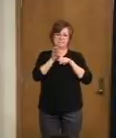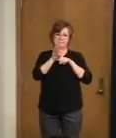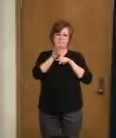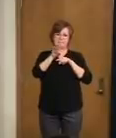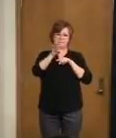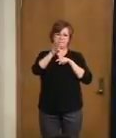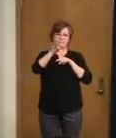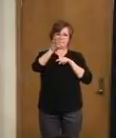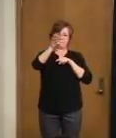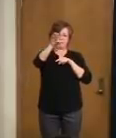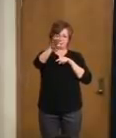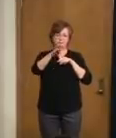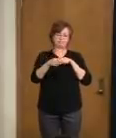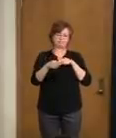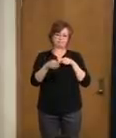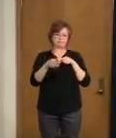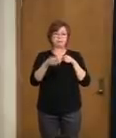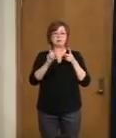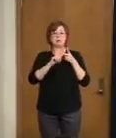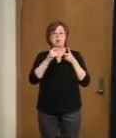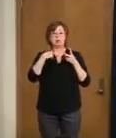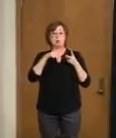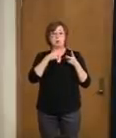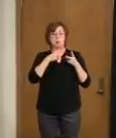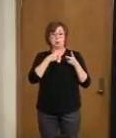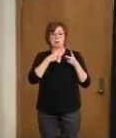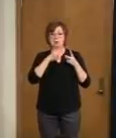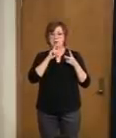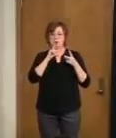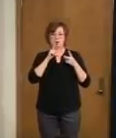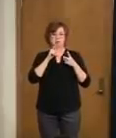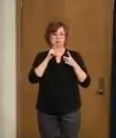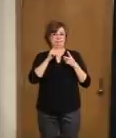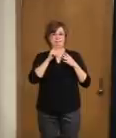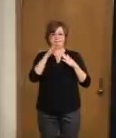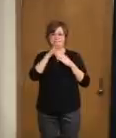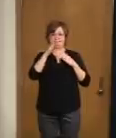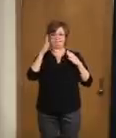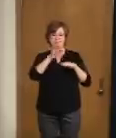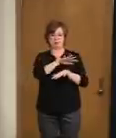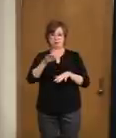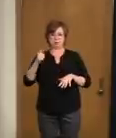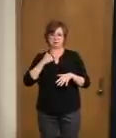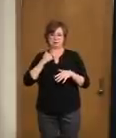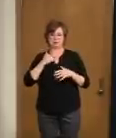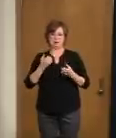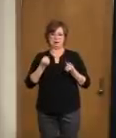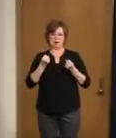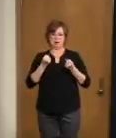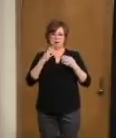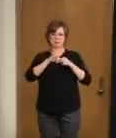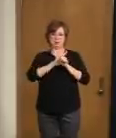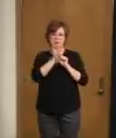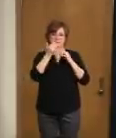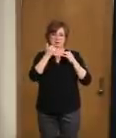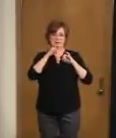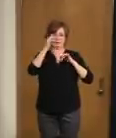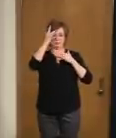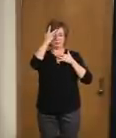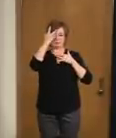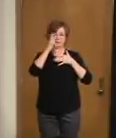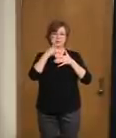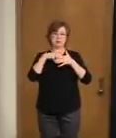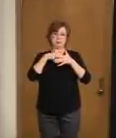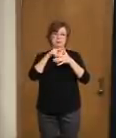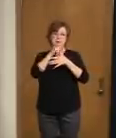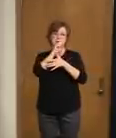And right now we are the highest in Canada in terms of our active cases, and we are also